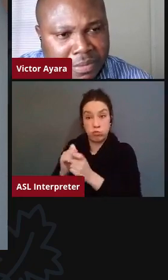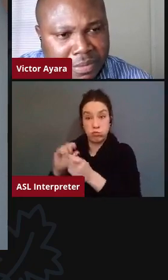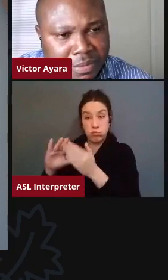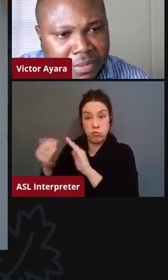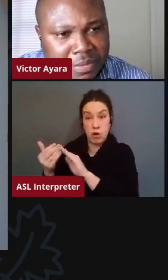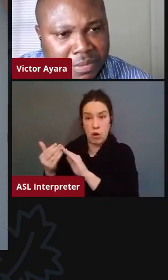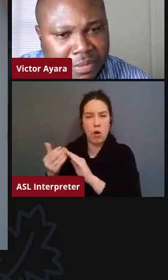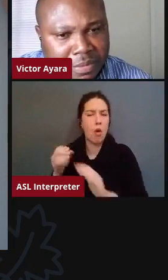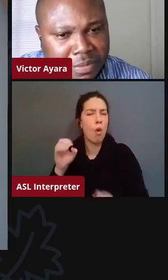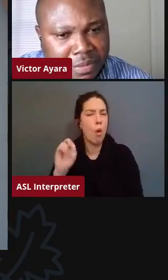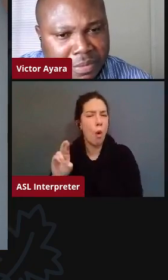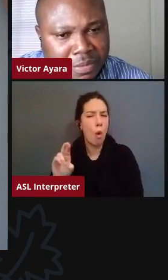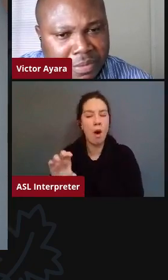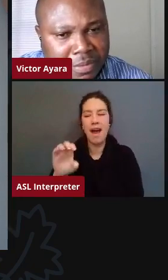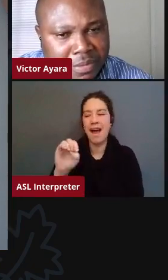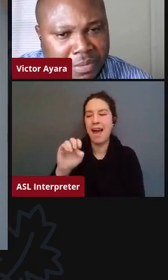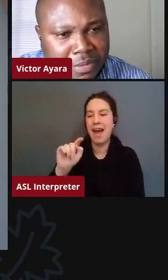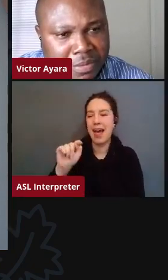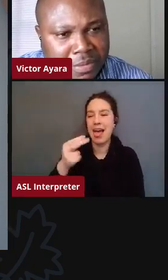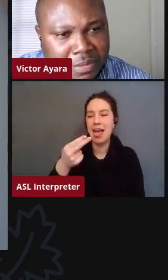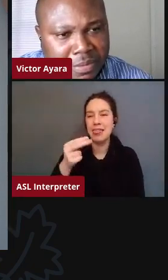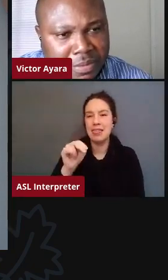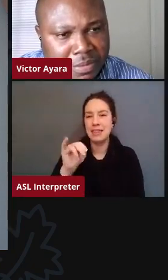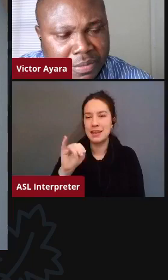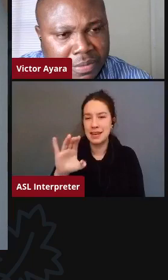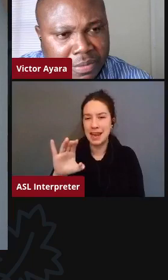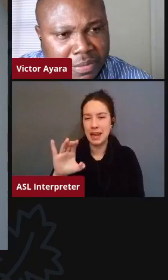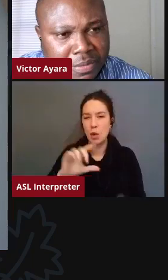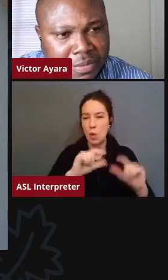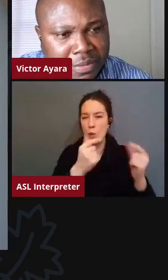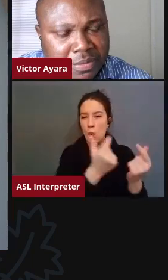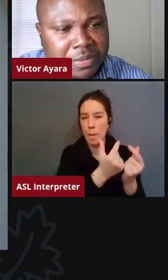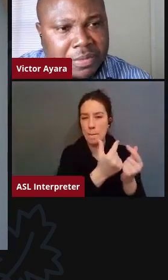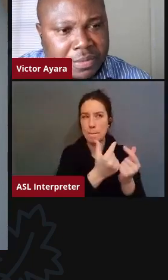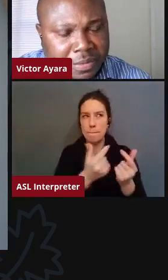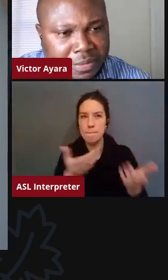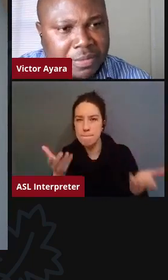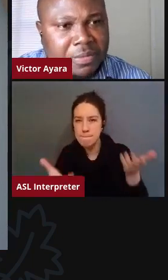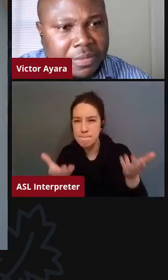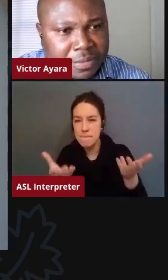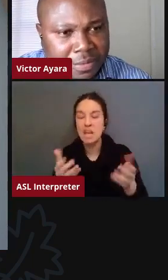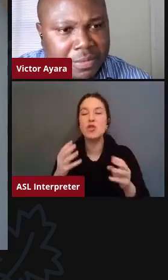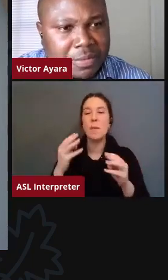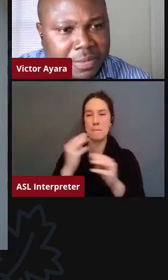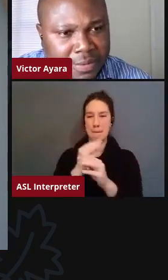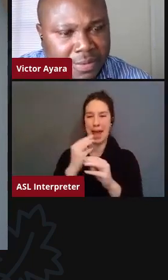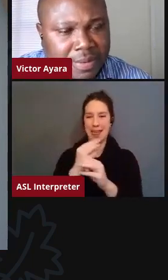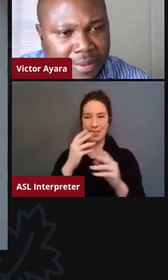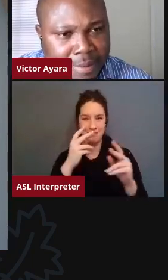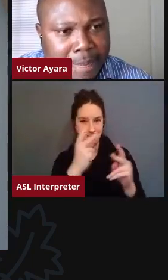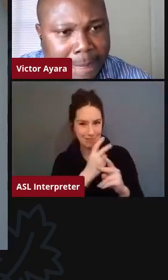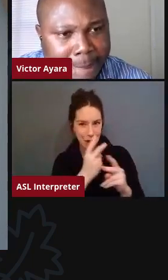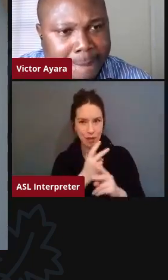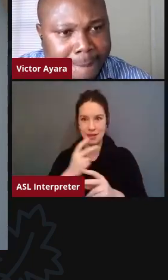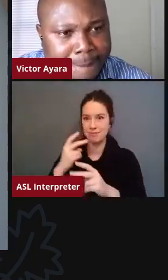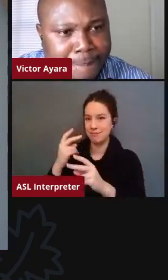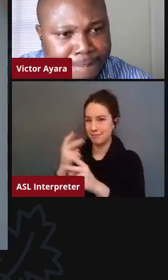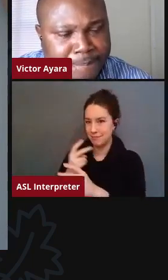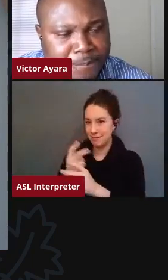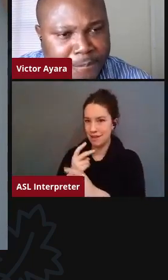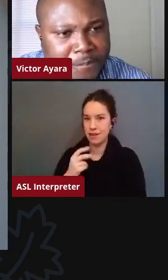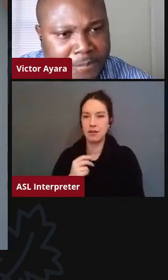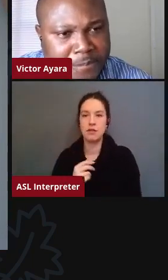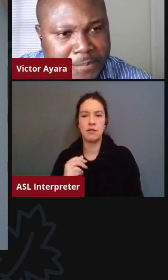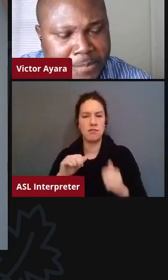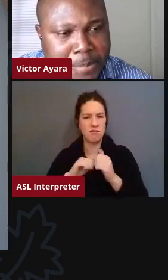group. And so that requires doing a little bit of math calculation as well as trying to think about how does